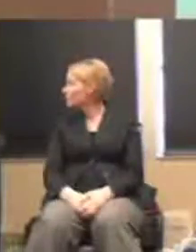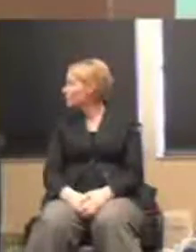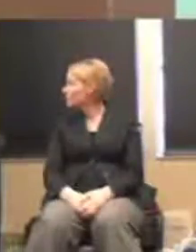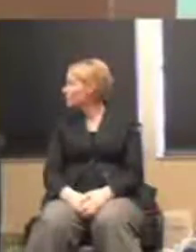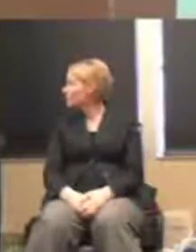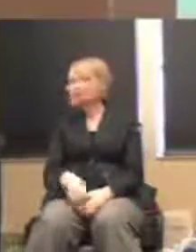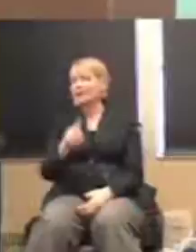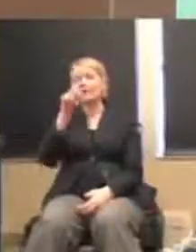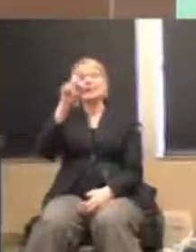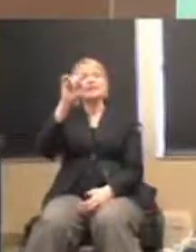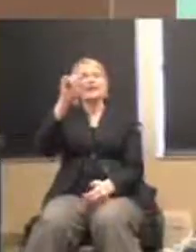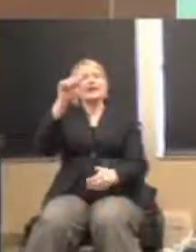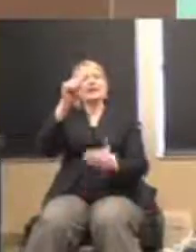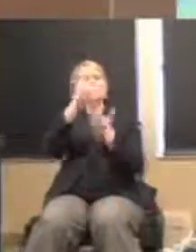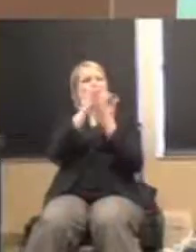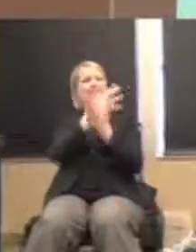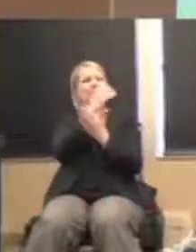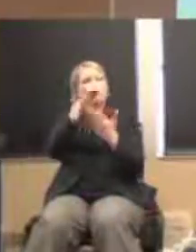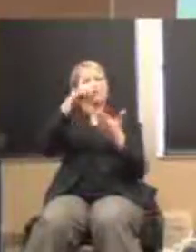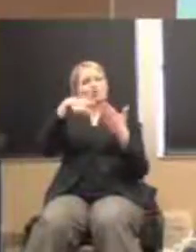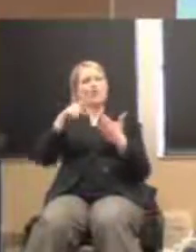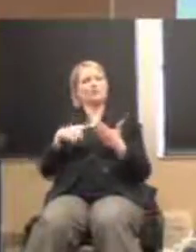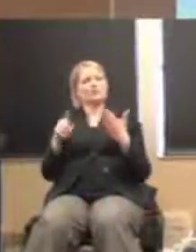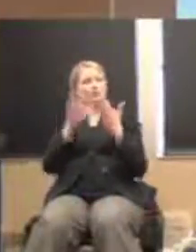separate now. So